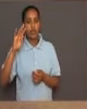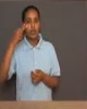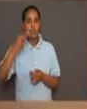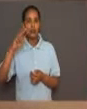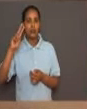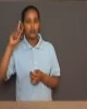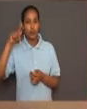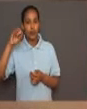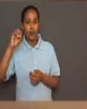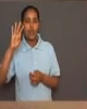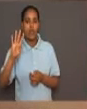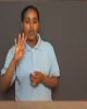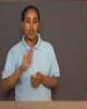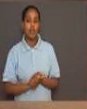phosphate.